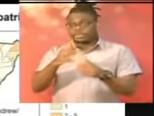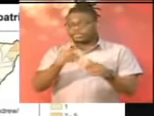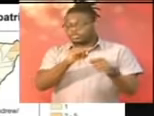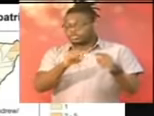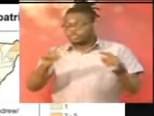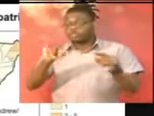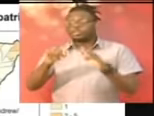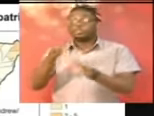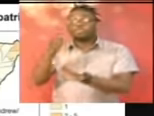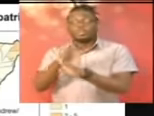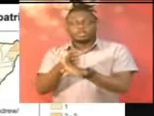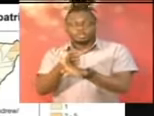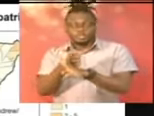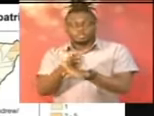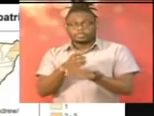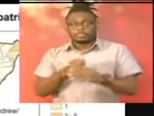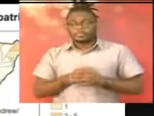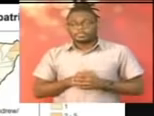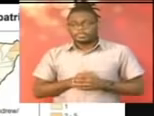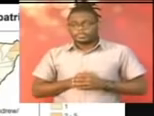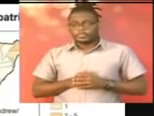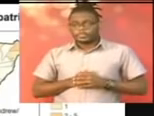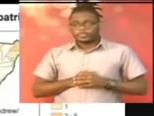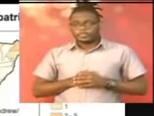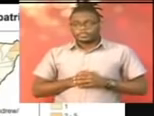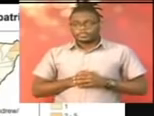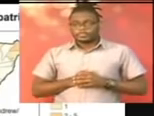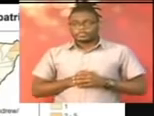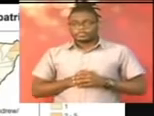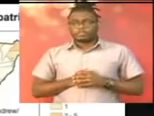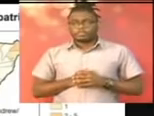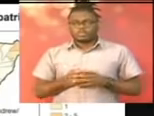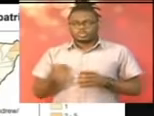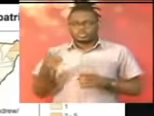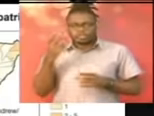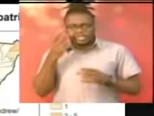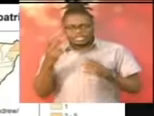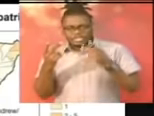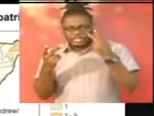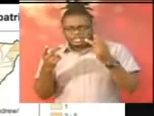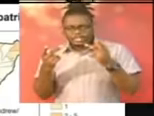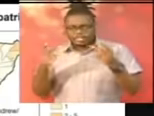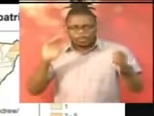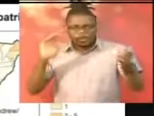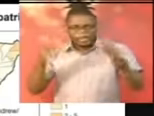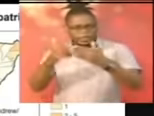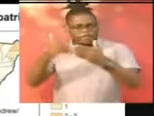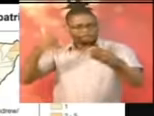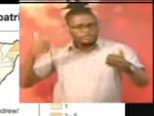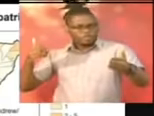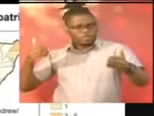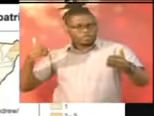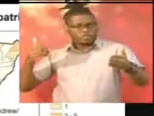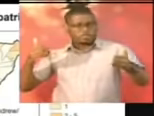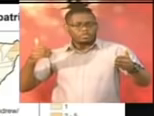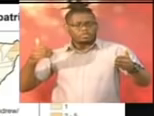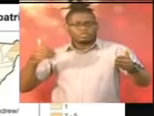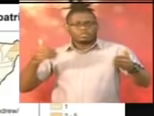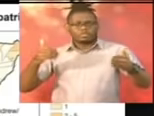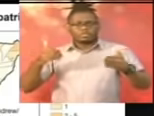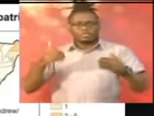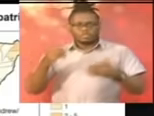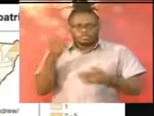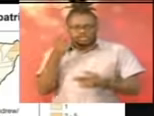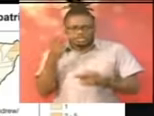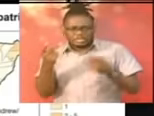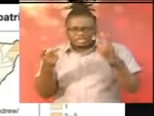represented at that point in time epidemiological week 20 and 21, in this case now we are looking at 21 and 22, you will see a similar pattern